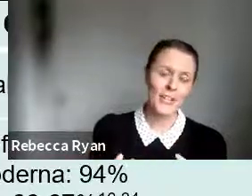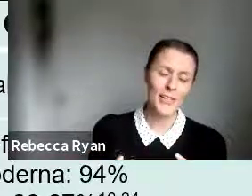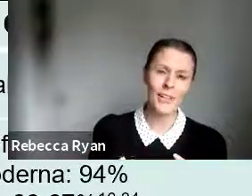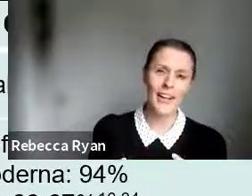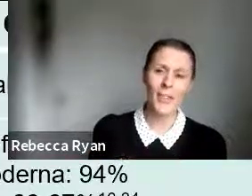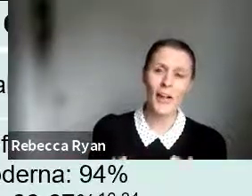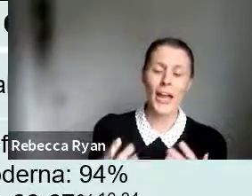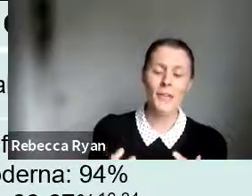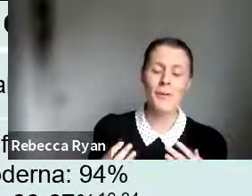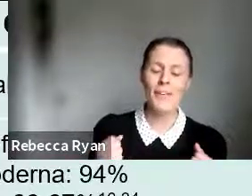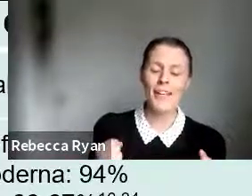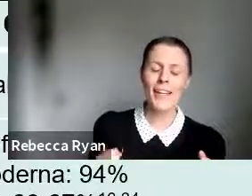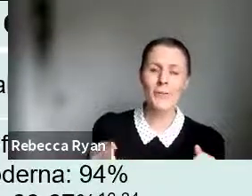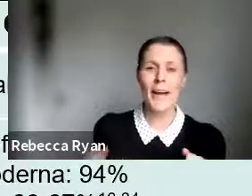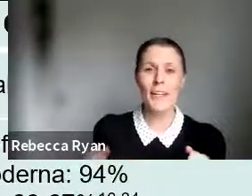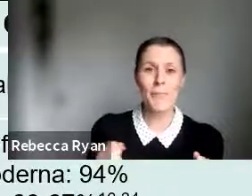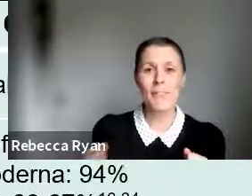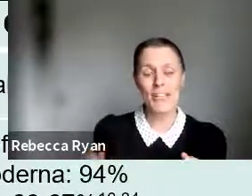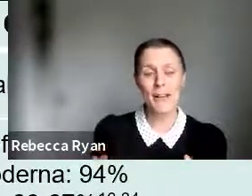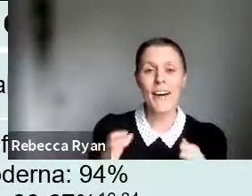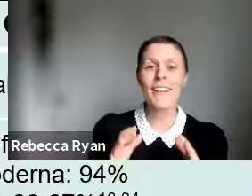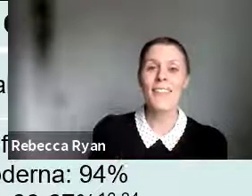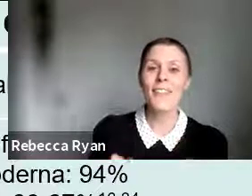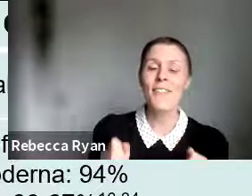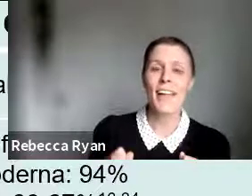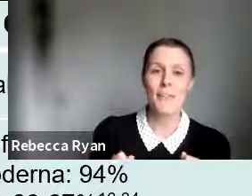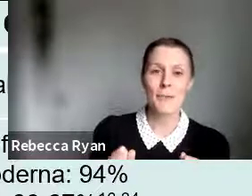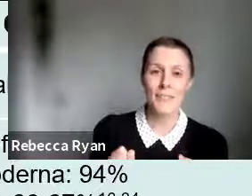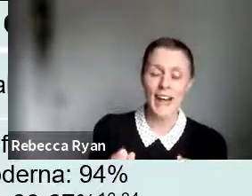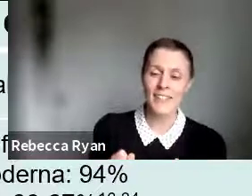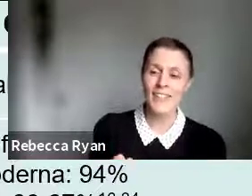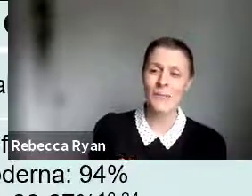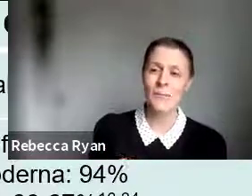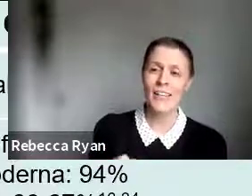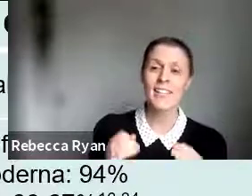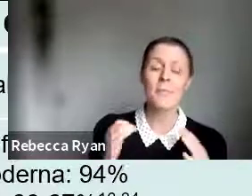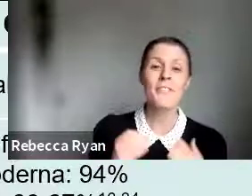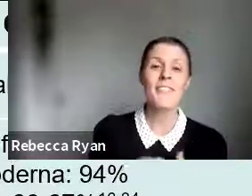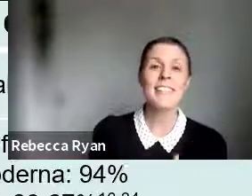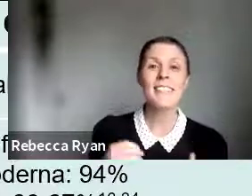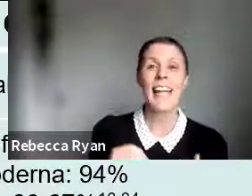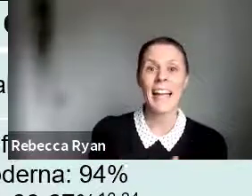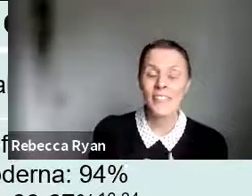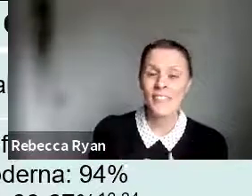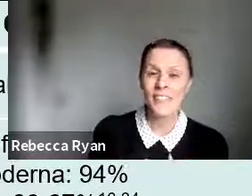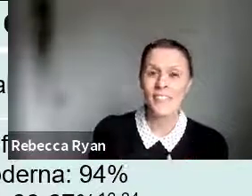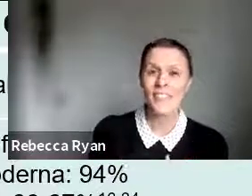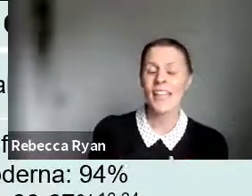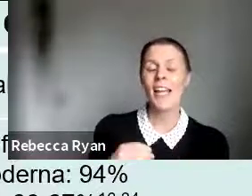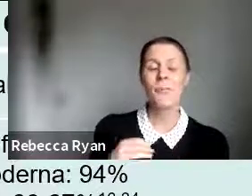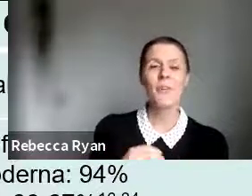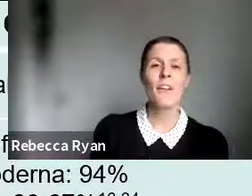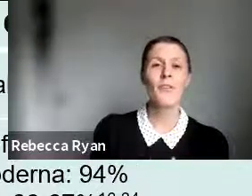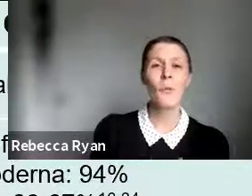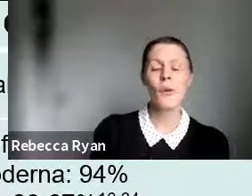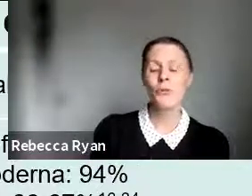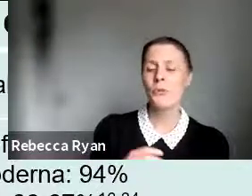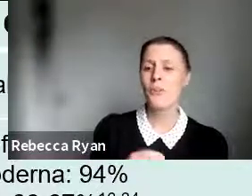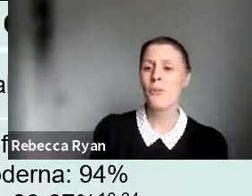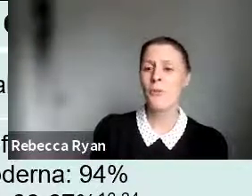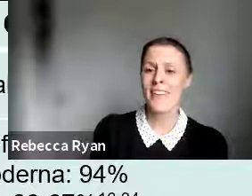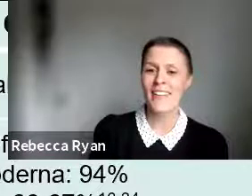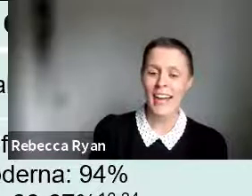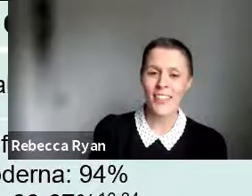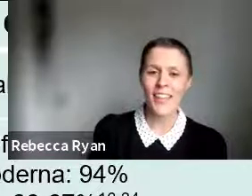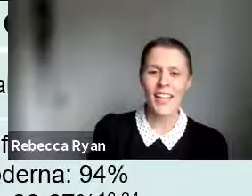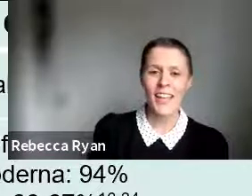background is sexual health, HPV is my jimmy jam. I love the HPV vaccination because it prevents cancers. It prevents warts, which